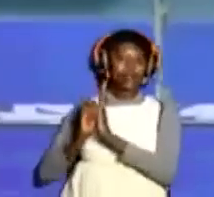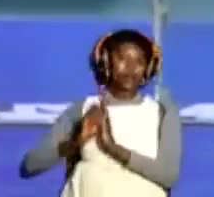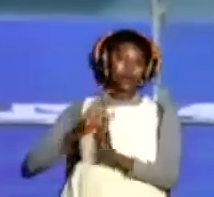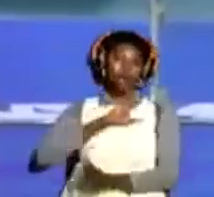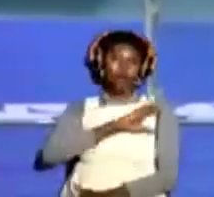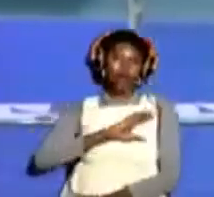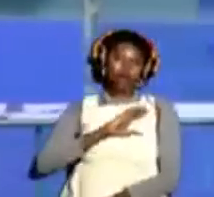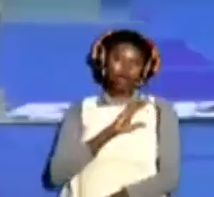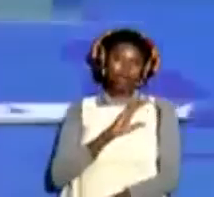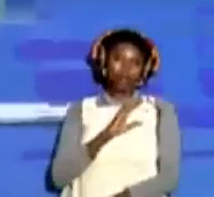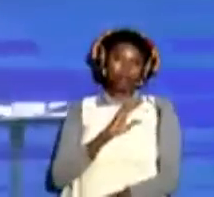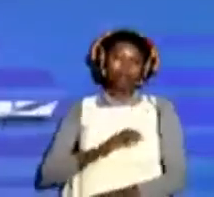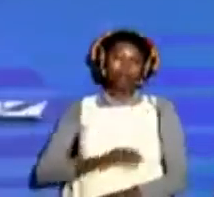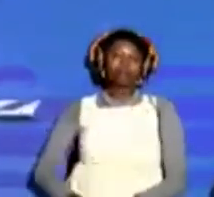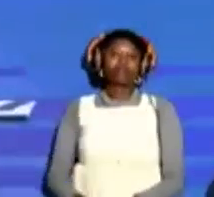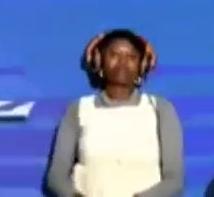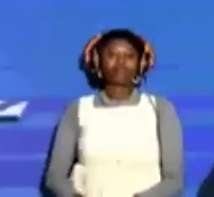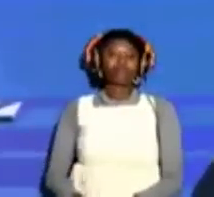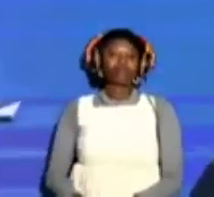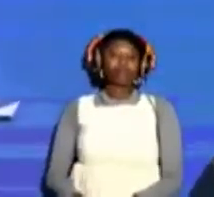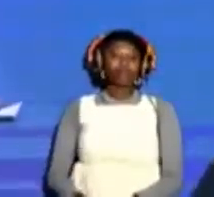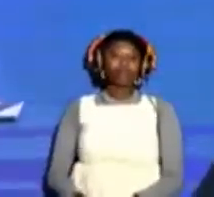changed.